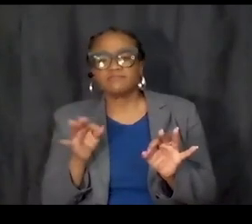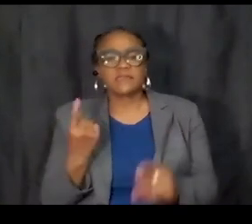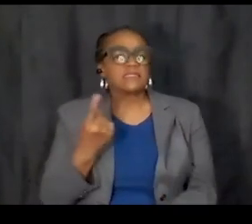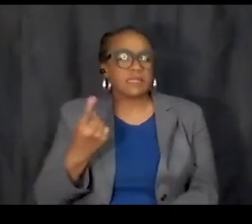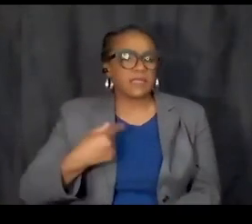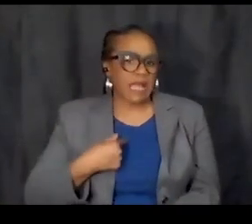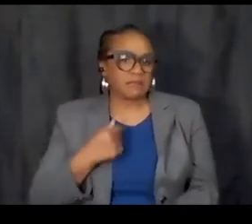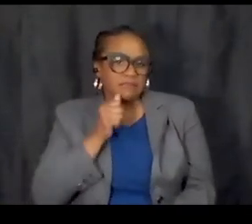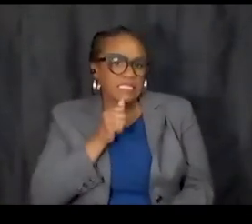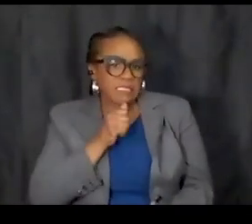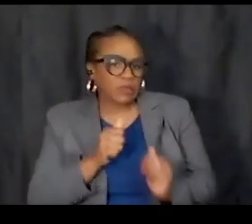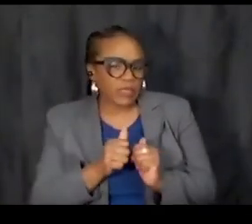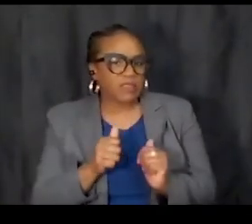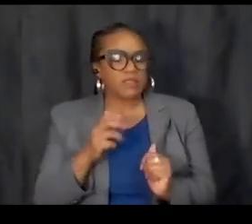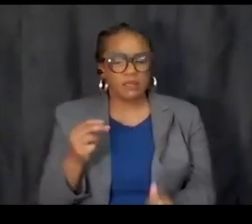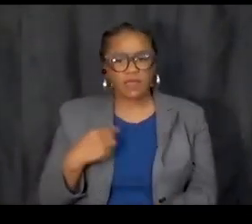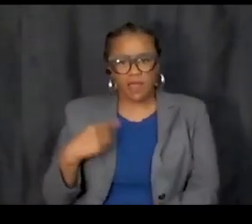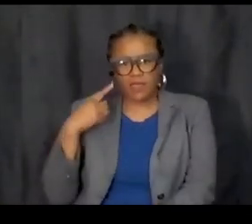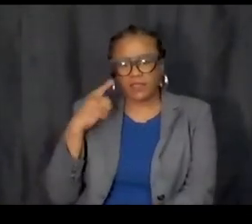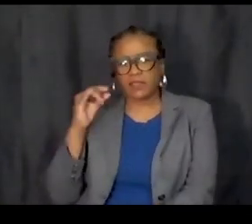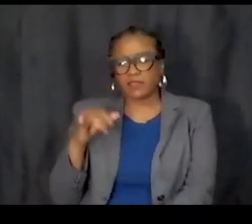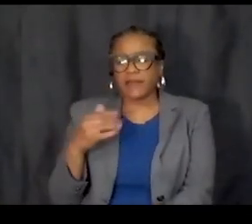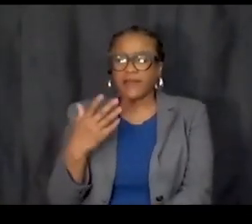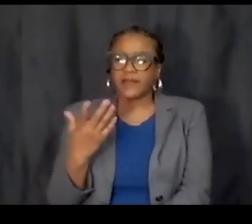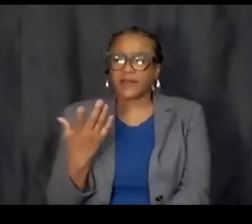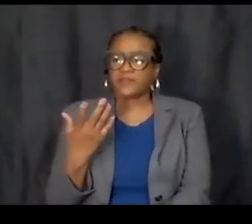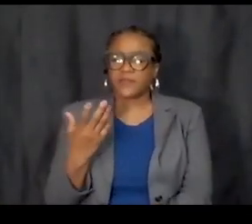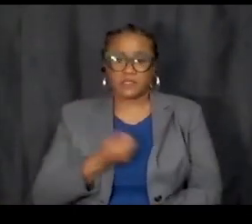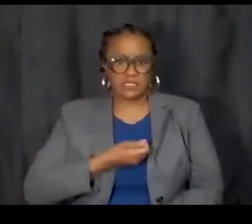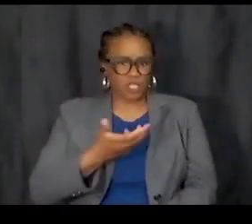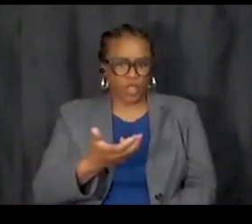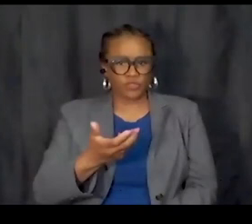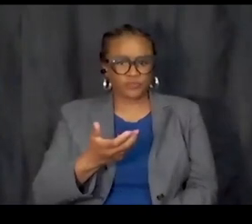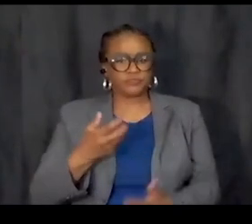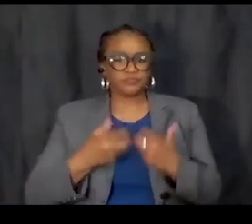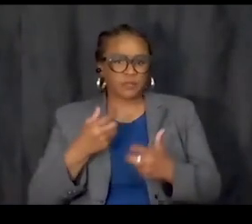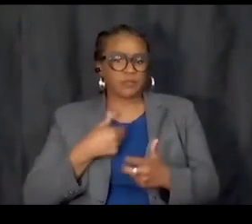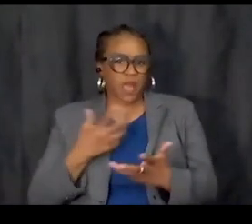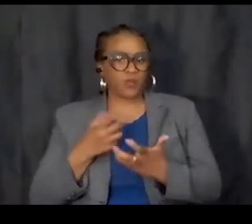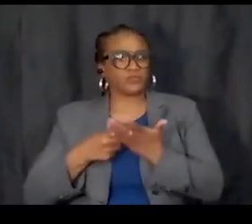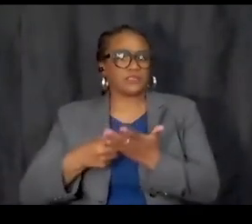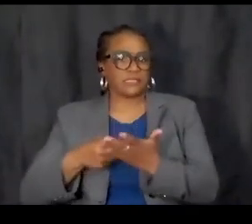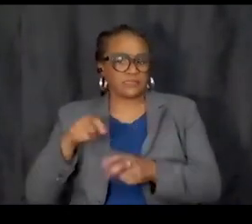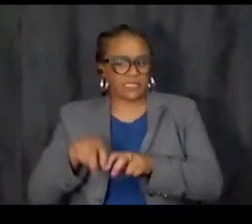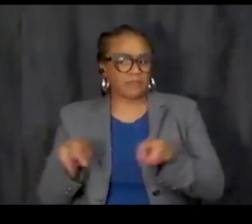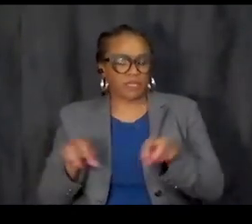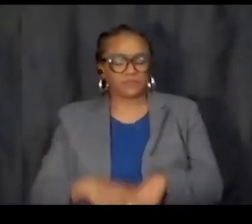something that I'm dealing with, and I think that disclosure is an issue I would love to talk about in this